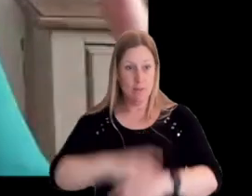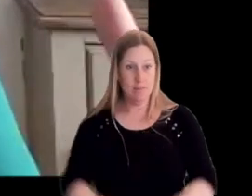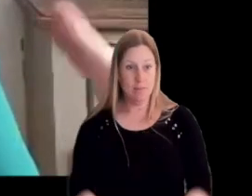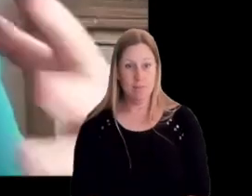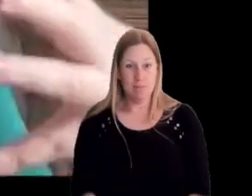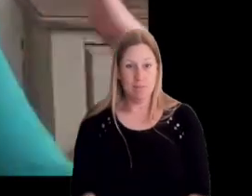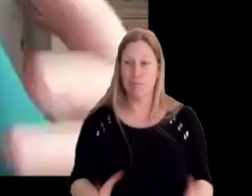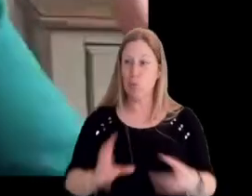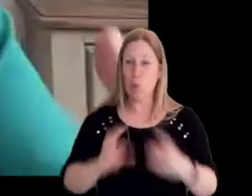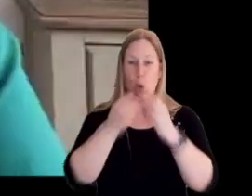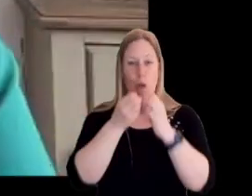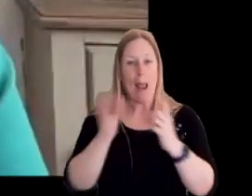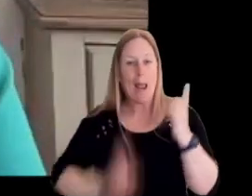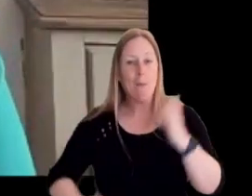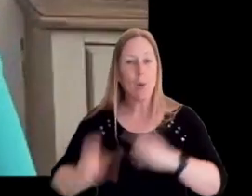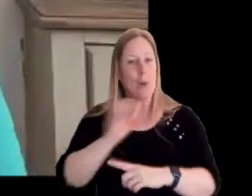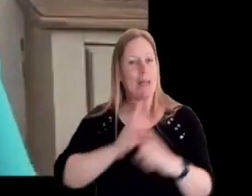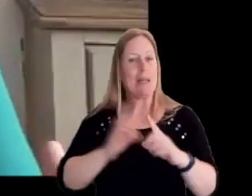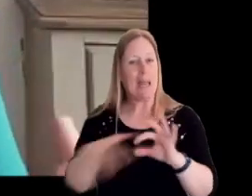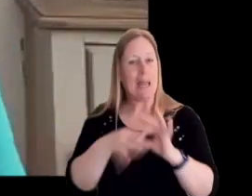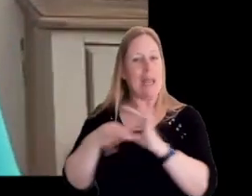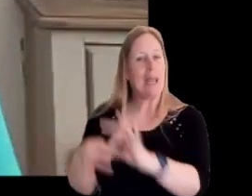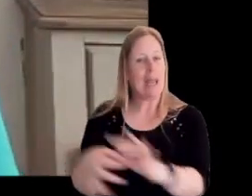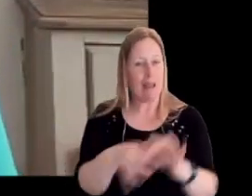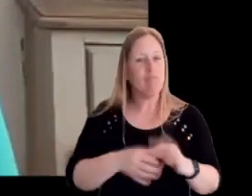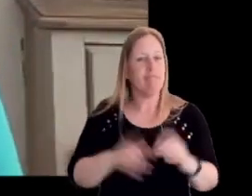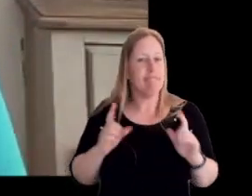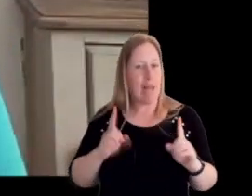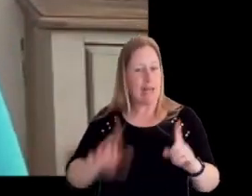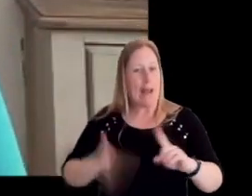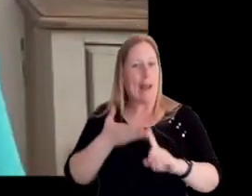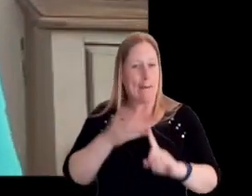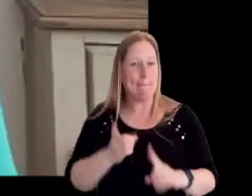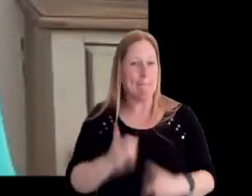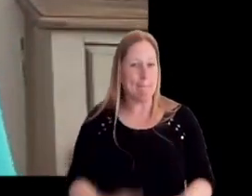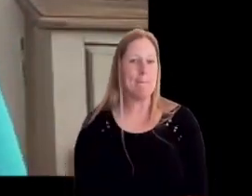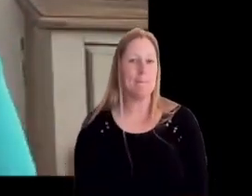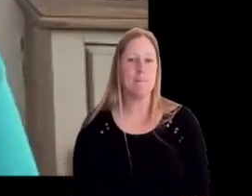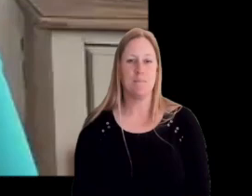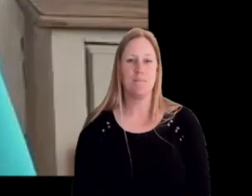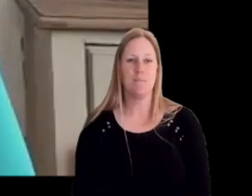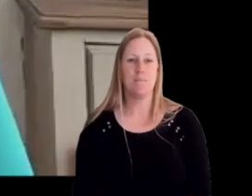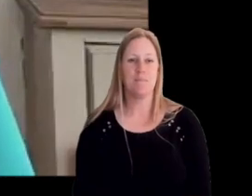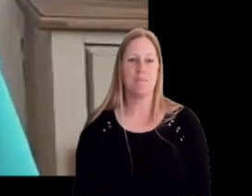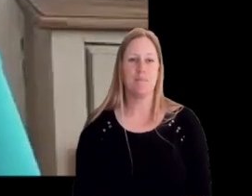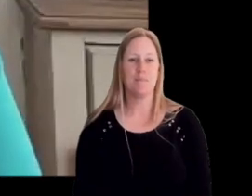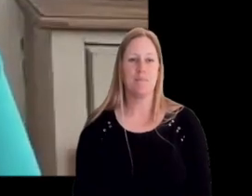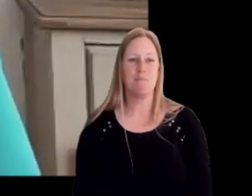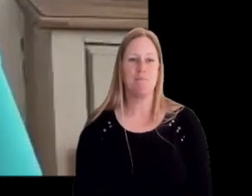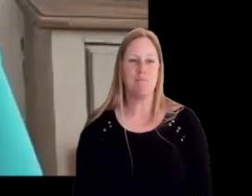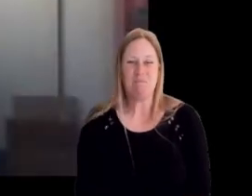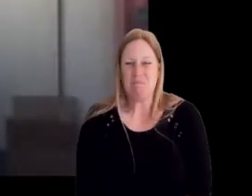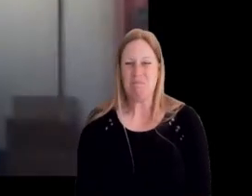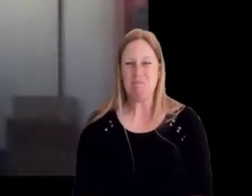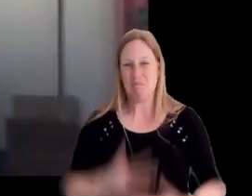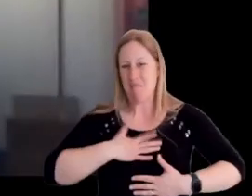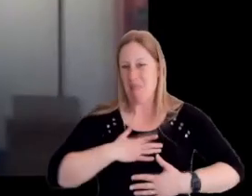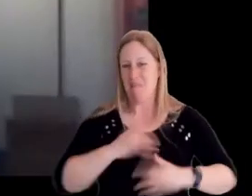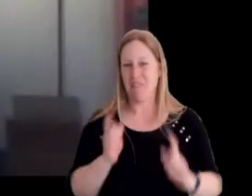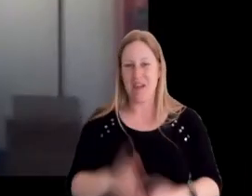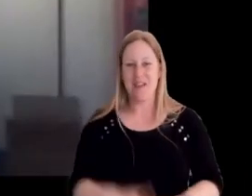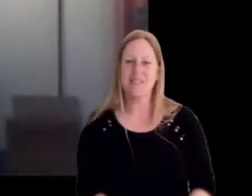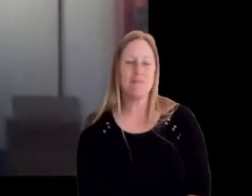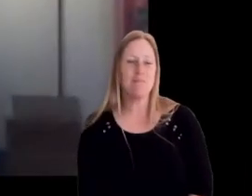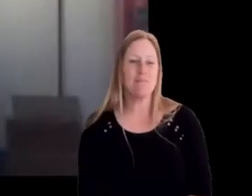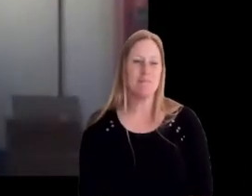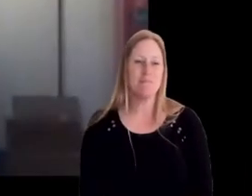Create community, basically create community and belonging. That's what it's all about. It really is. I love